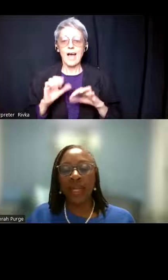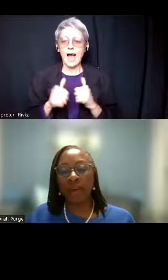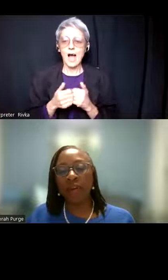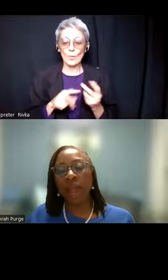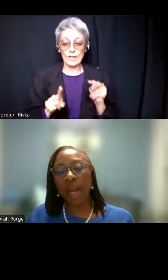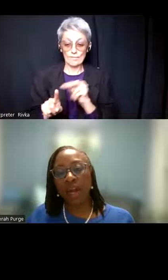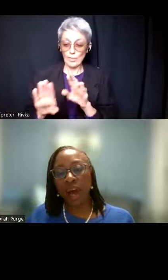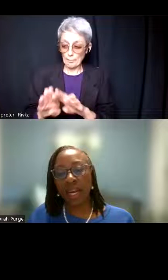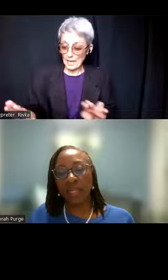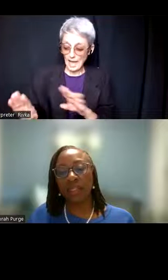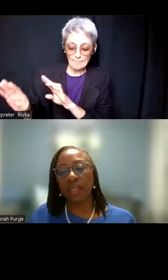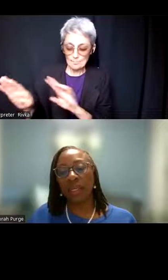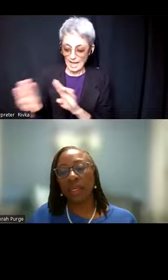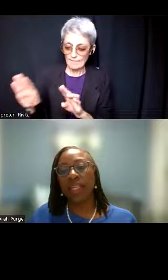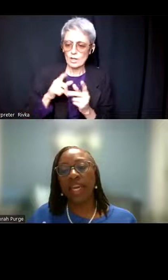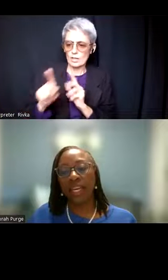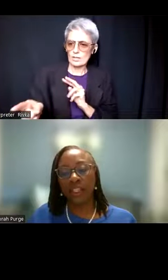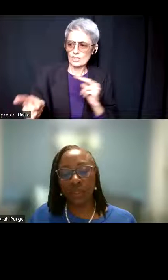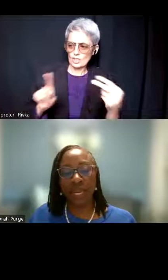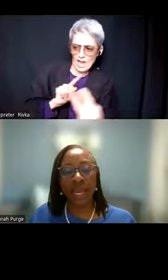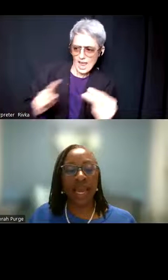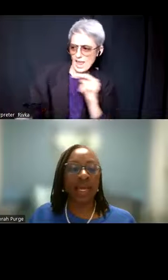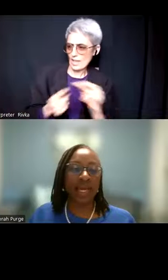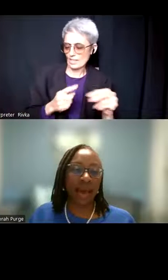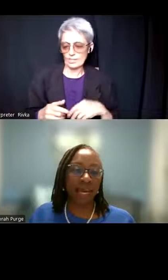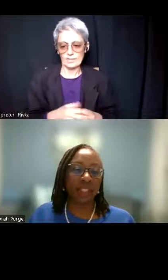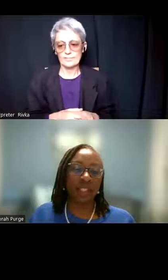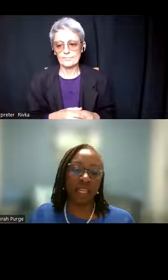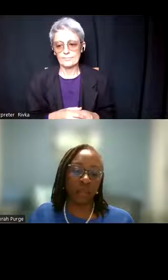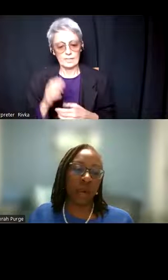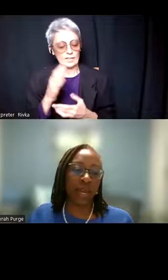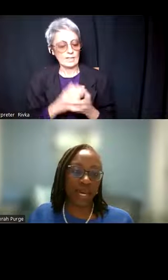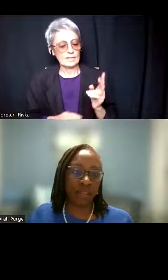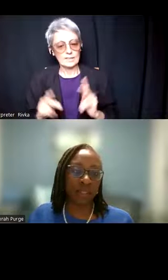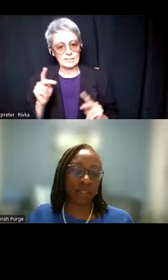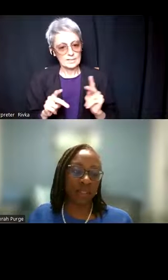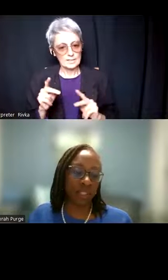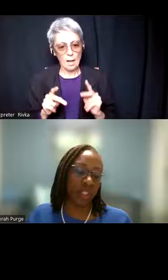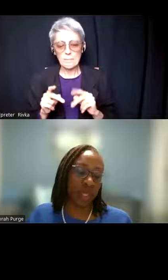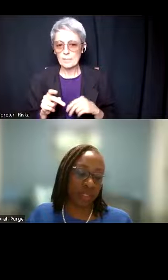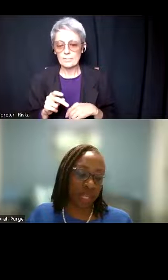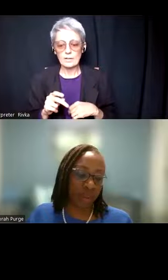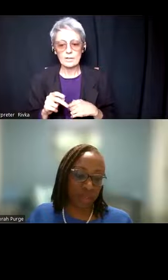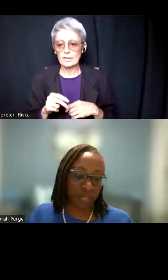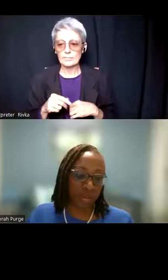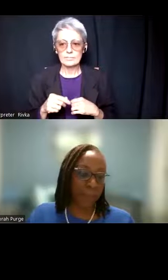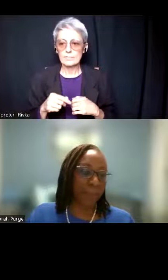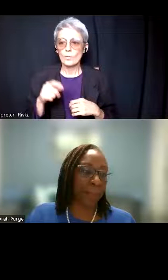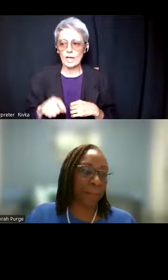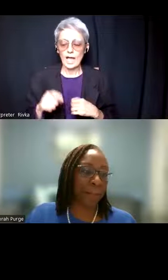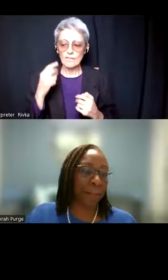we'll never acknowledge the injury and the damage that trauma does to the students that we